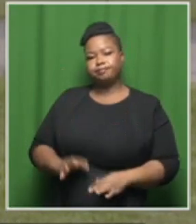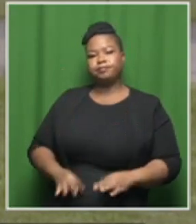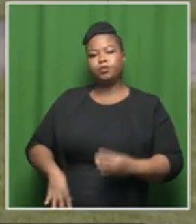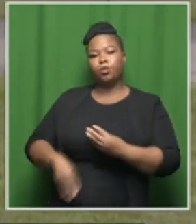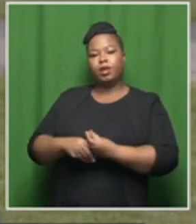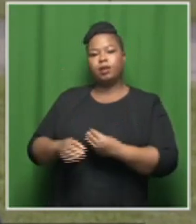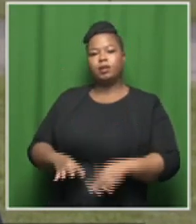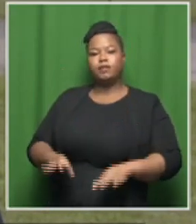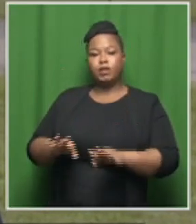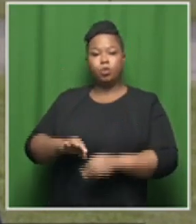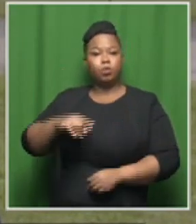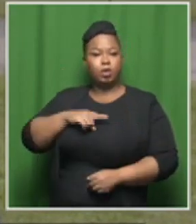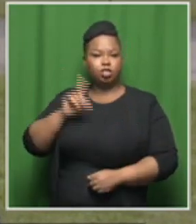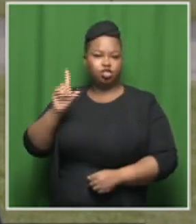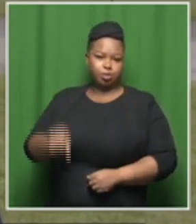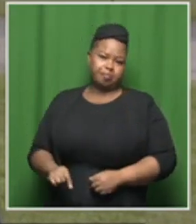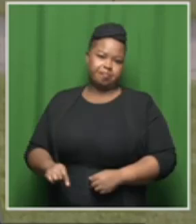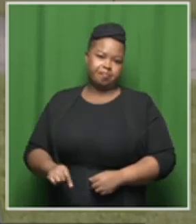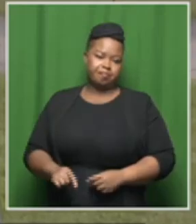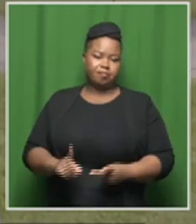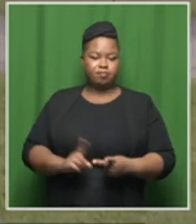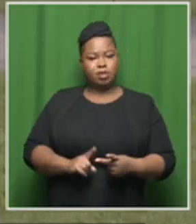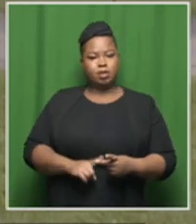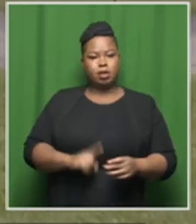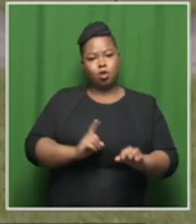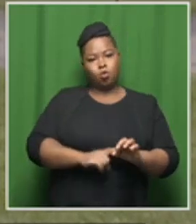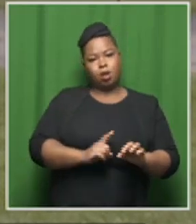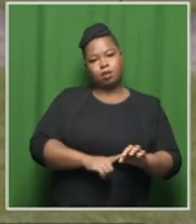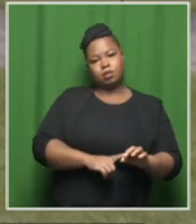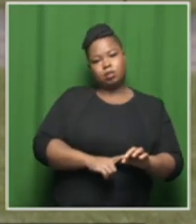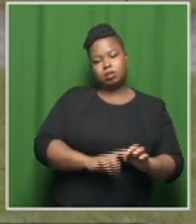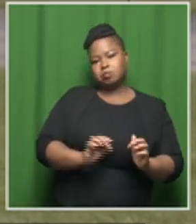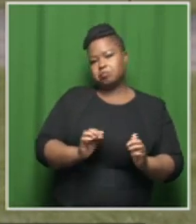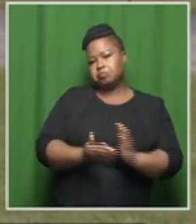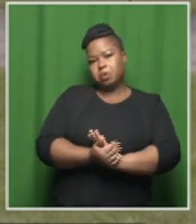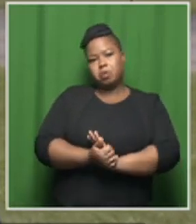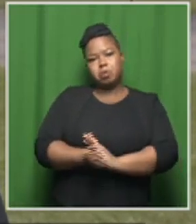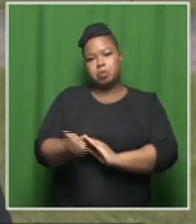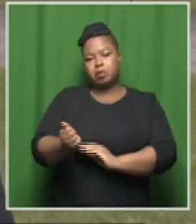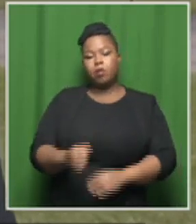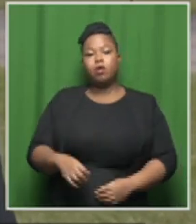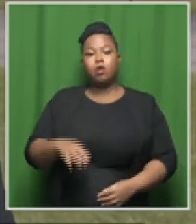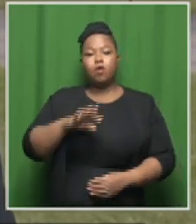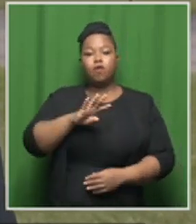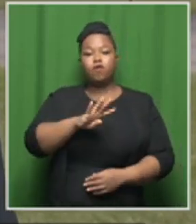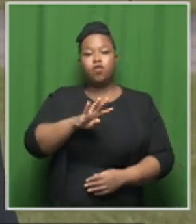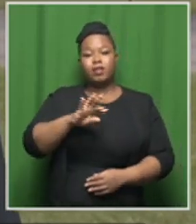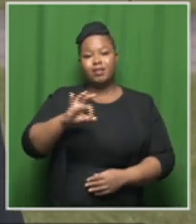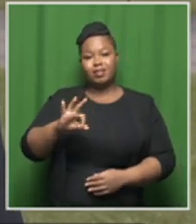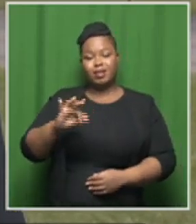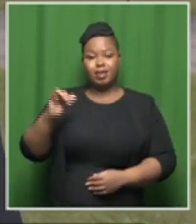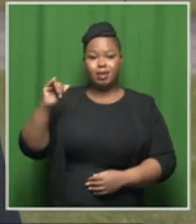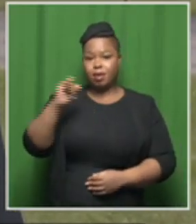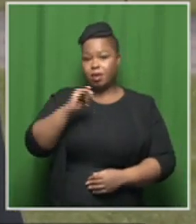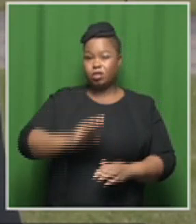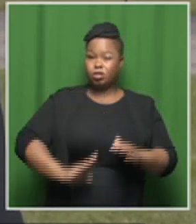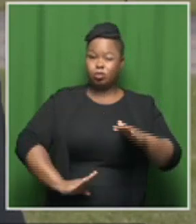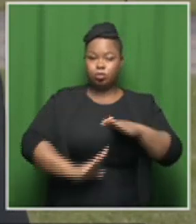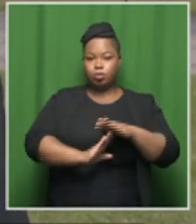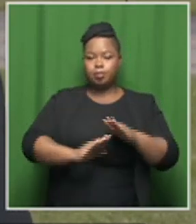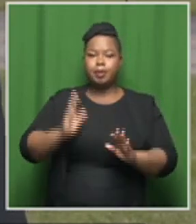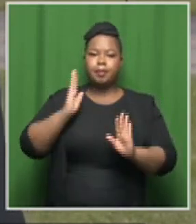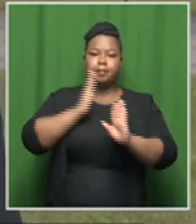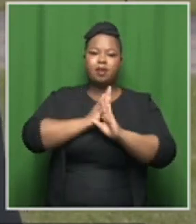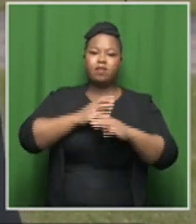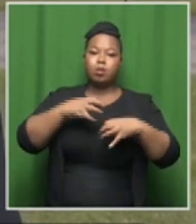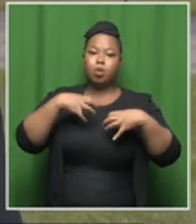offer, the price versus the quality of the training. 43 Air School is one of the top privately owned flying schools in the